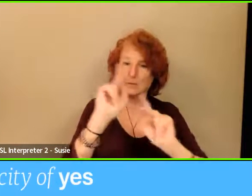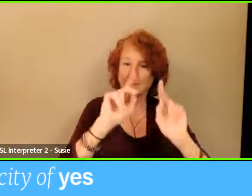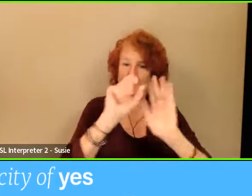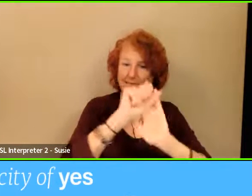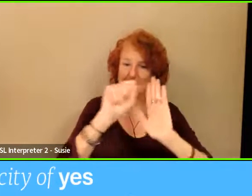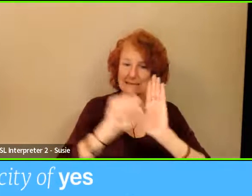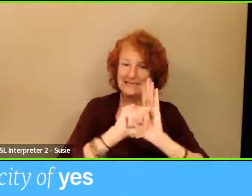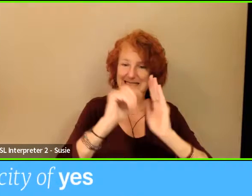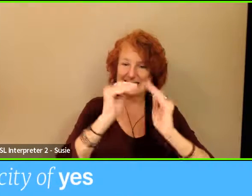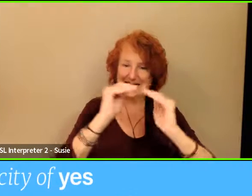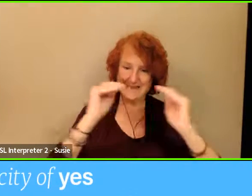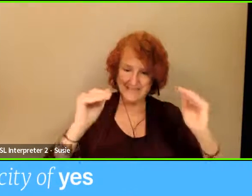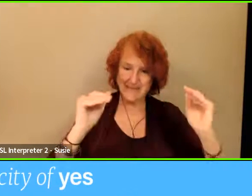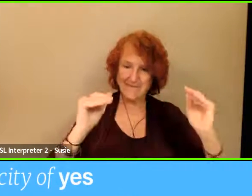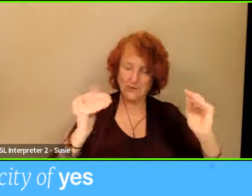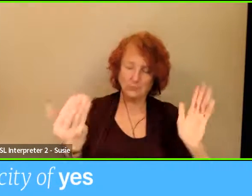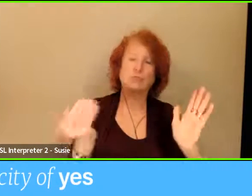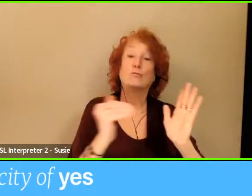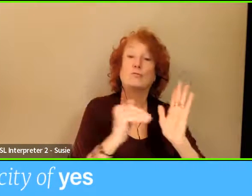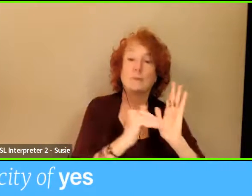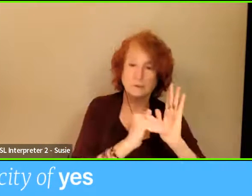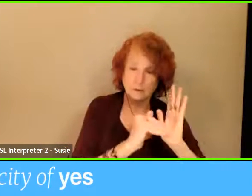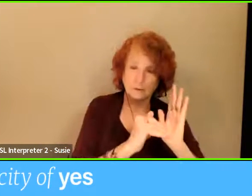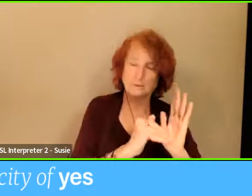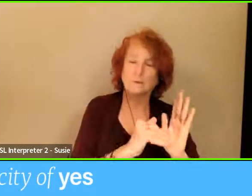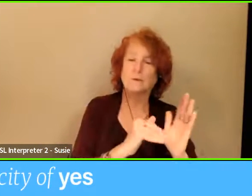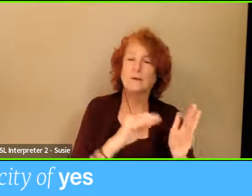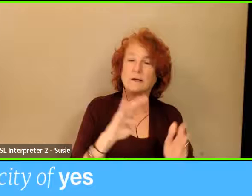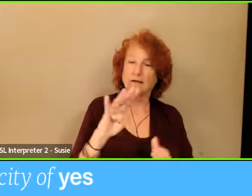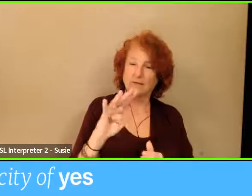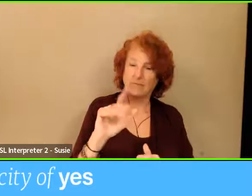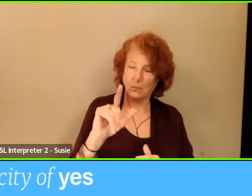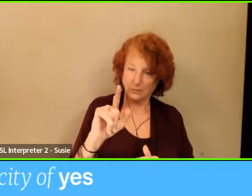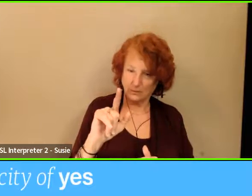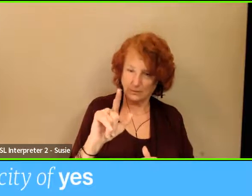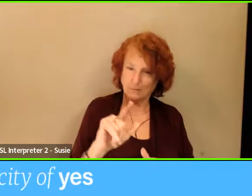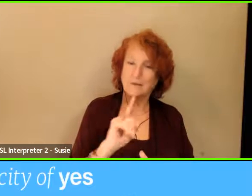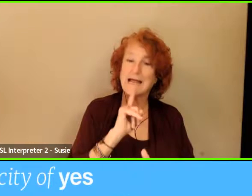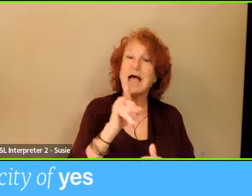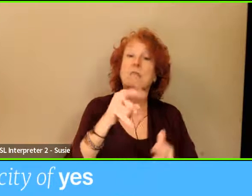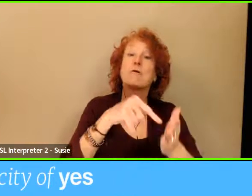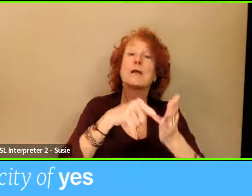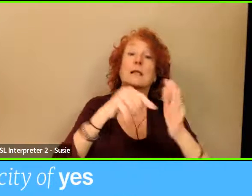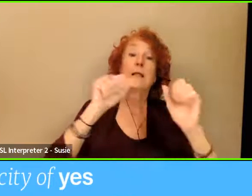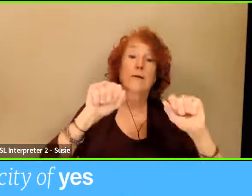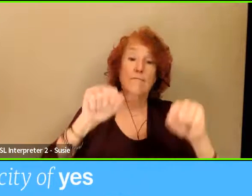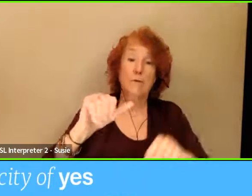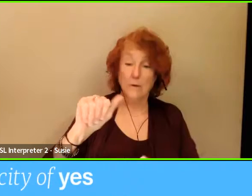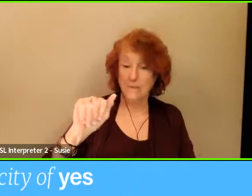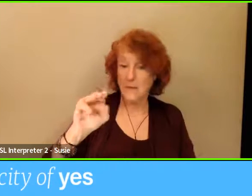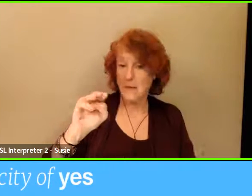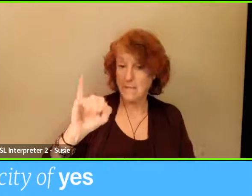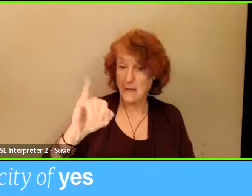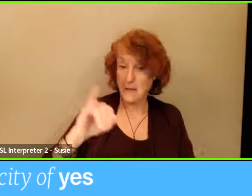renewal, hopefully at, truly affordable AMIs.